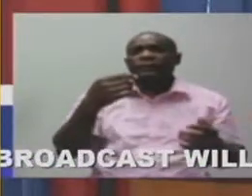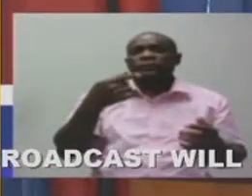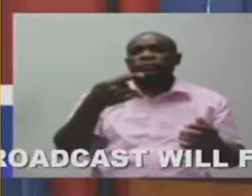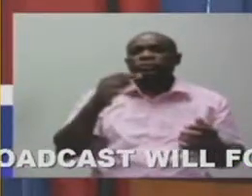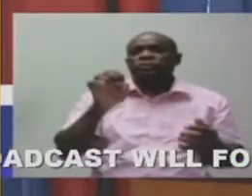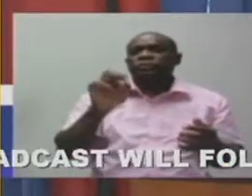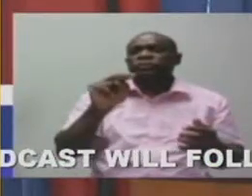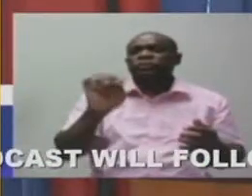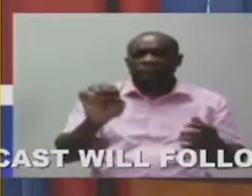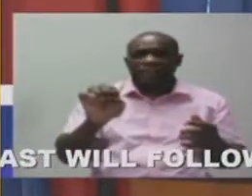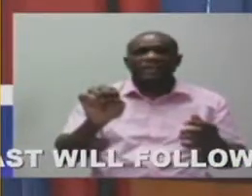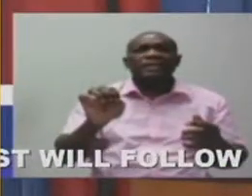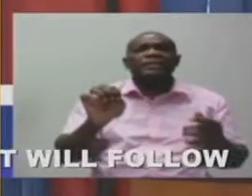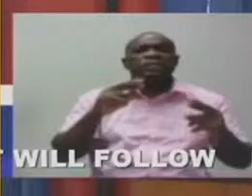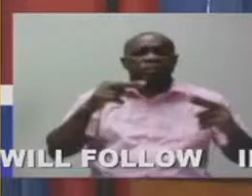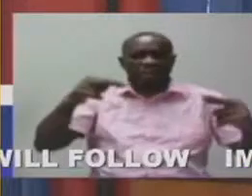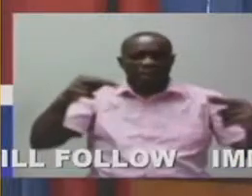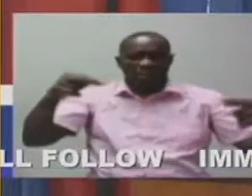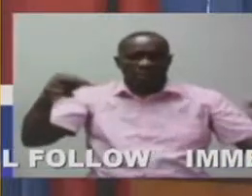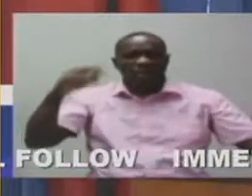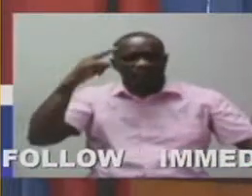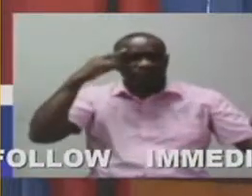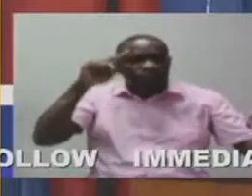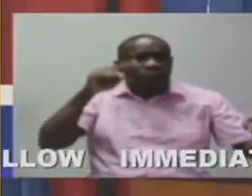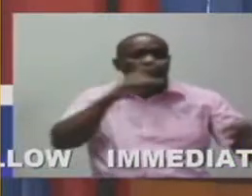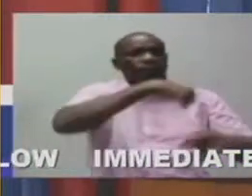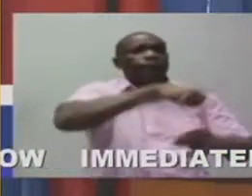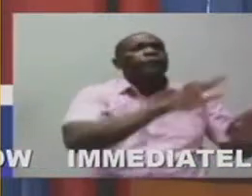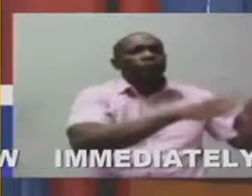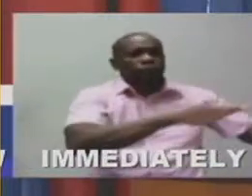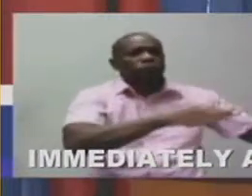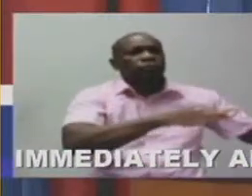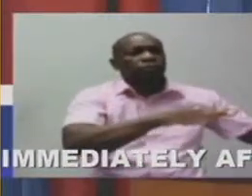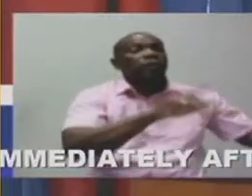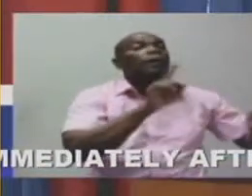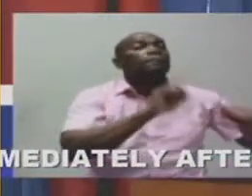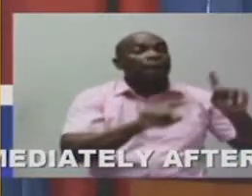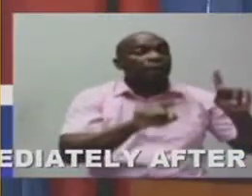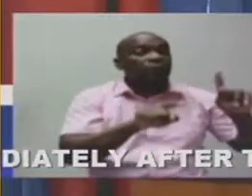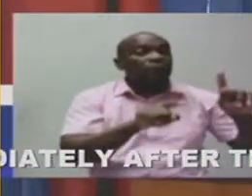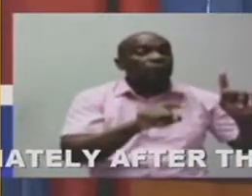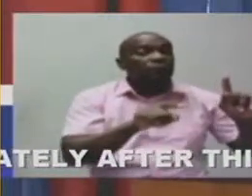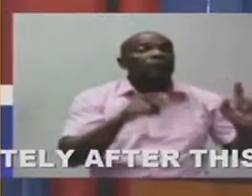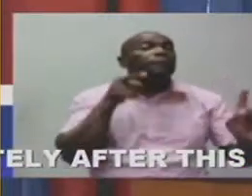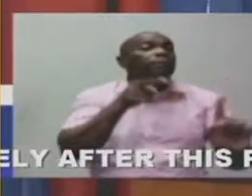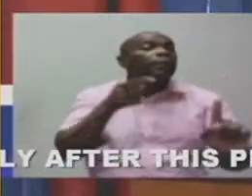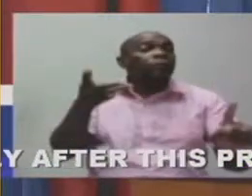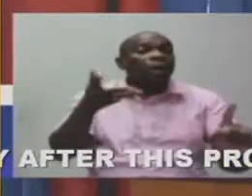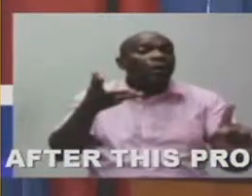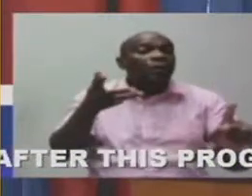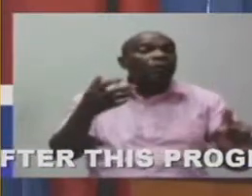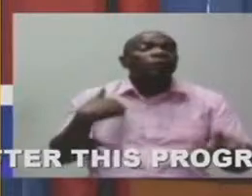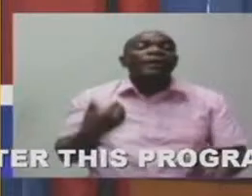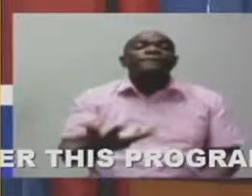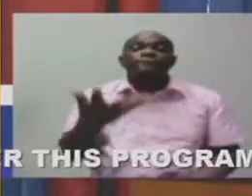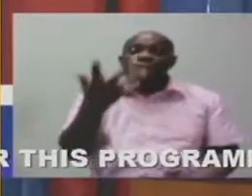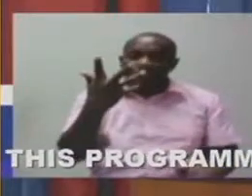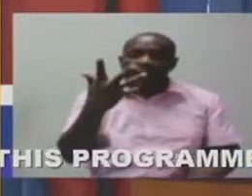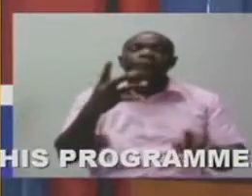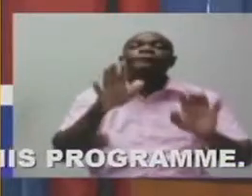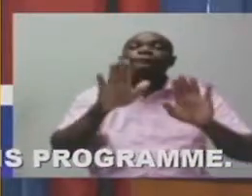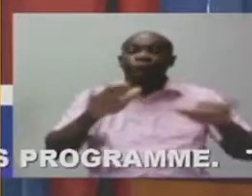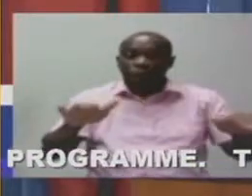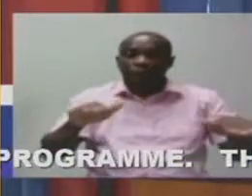there are 5 children in the parallel healthcare system, and 3 of them receiving, ventilatory support in our